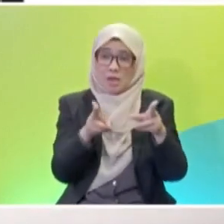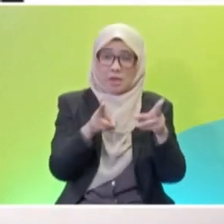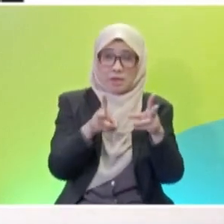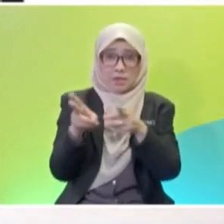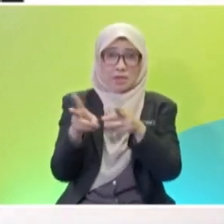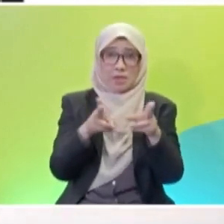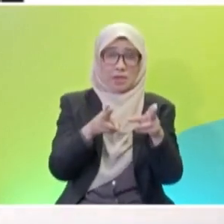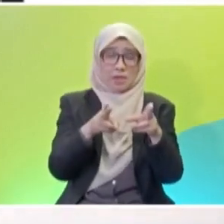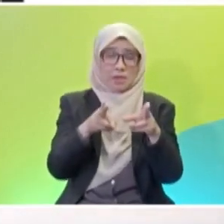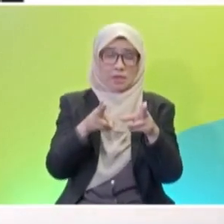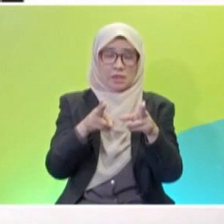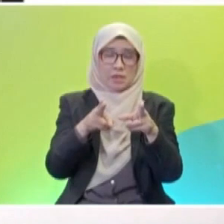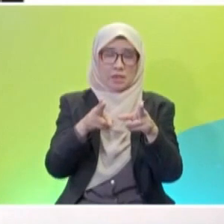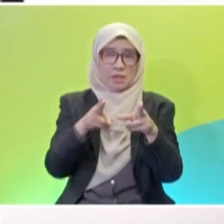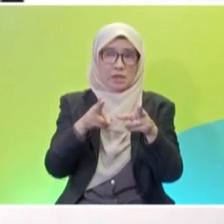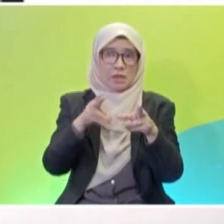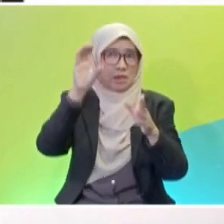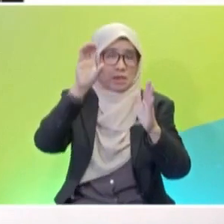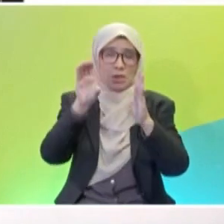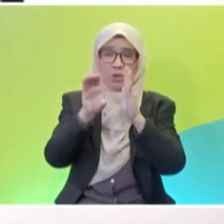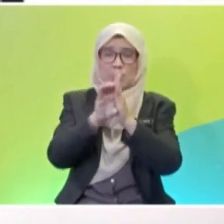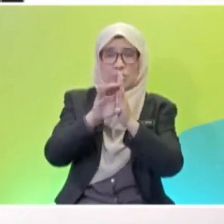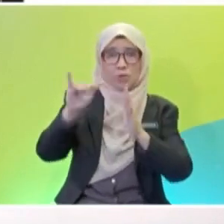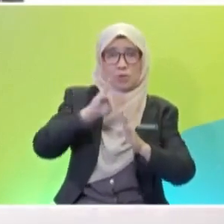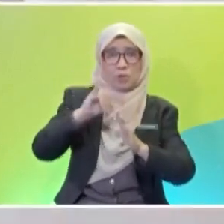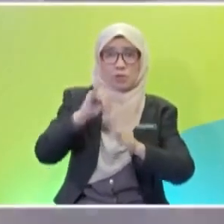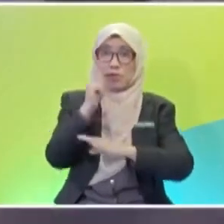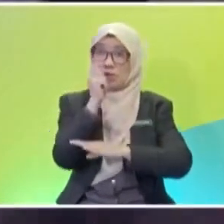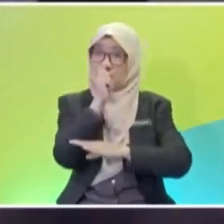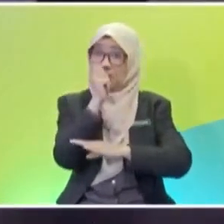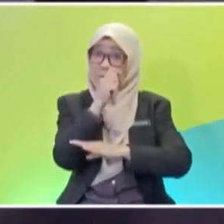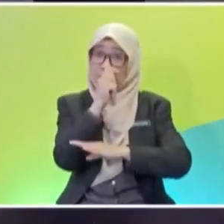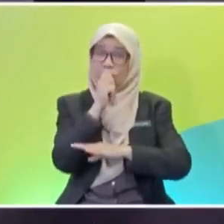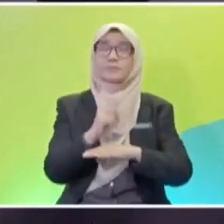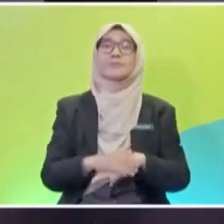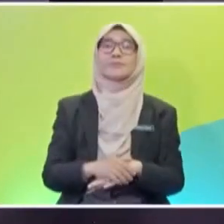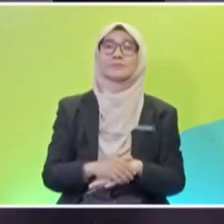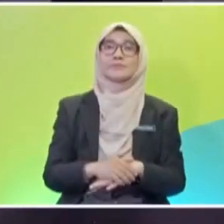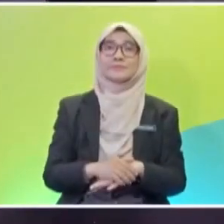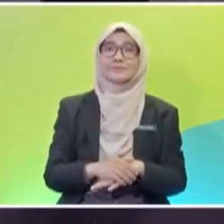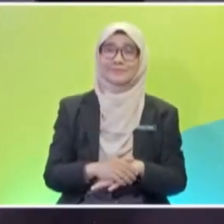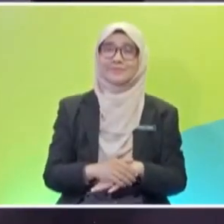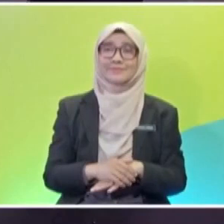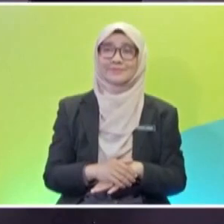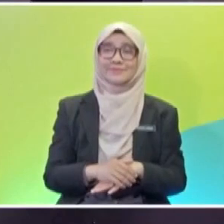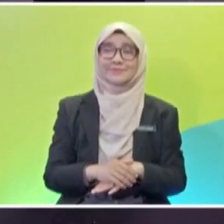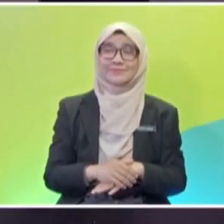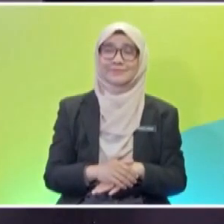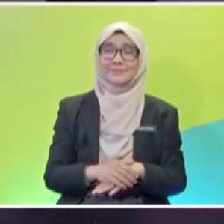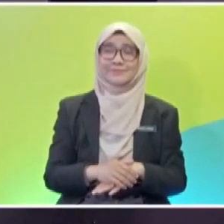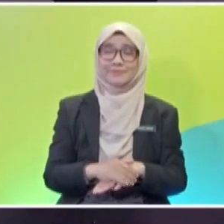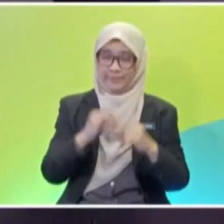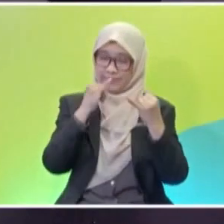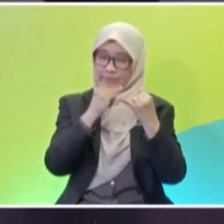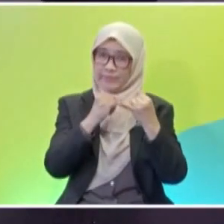editing our pictures, we look so fake on media. All right. Wonderful. Good job, you got it right too. Okay. Right. So finally, the